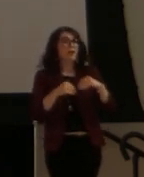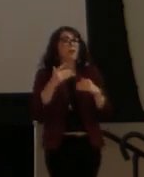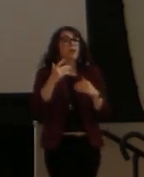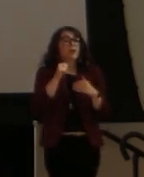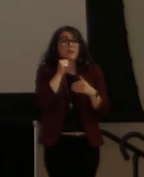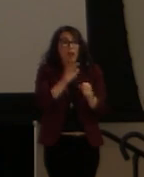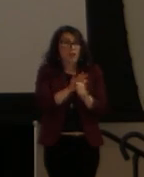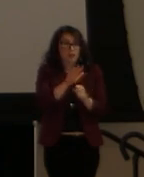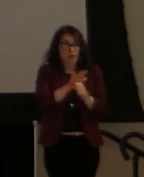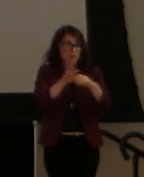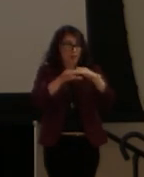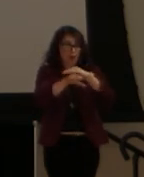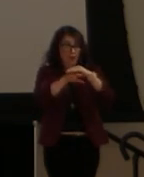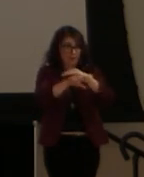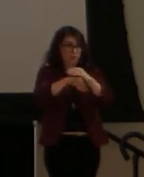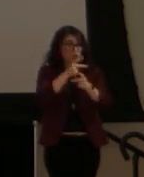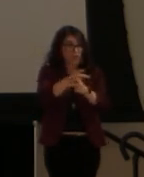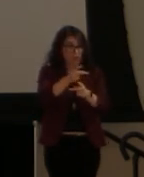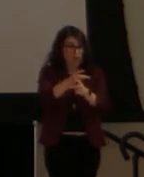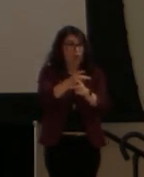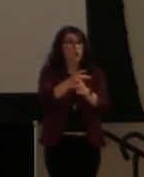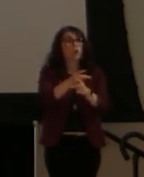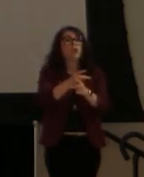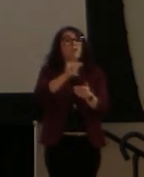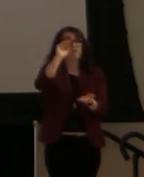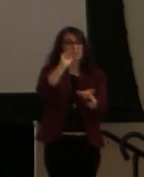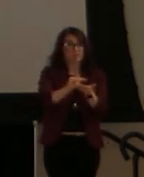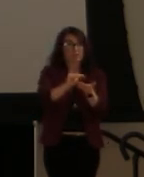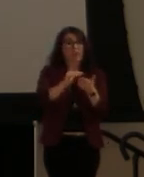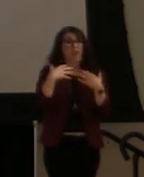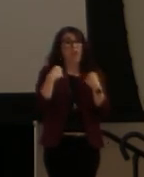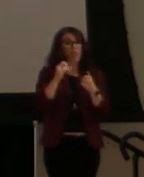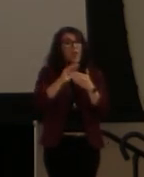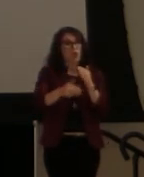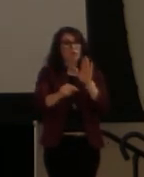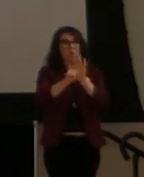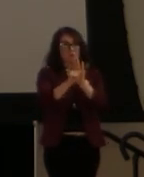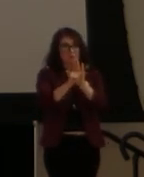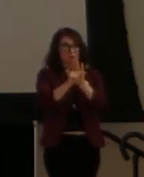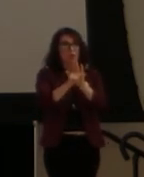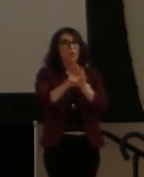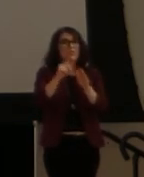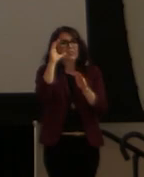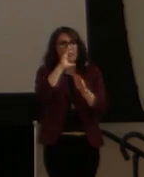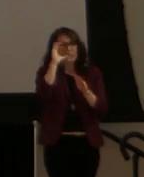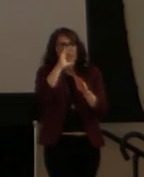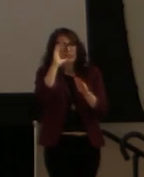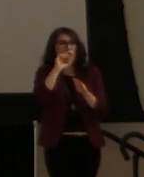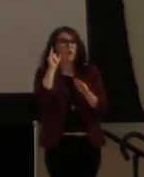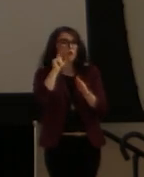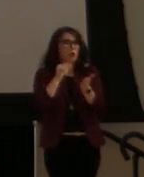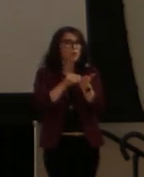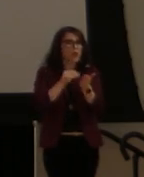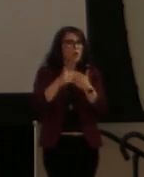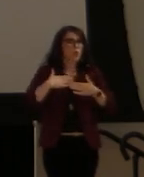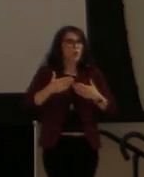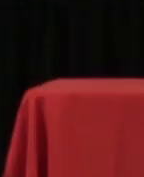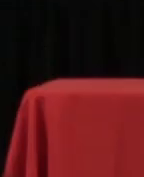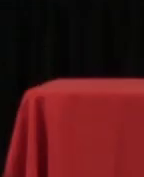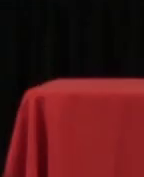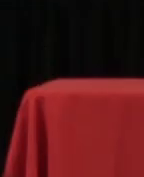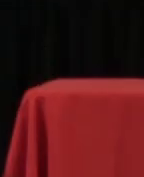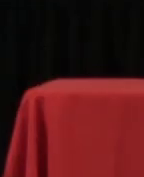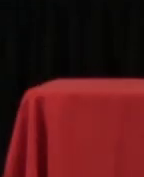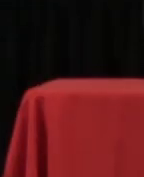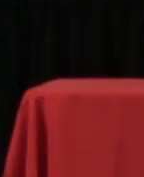care, poorer health outcomes, difficulty finding providers to care for them, and 1 in 3 report when